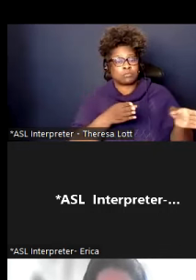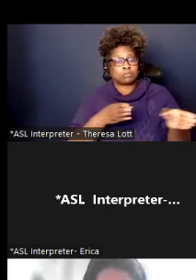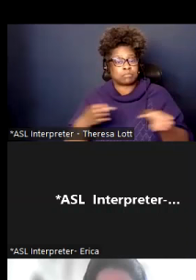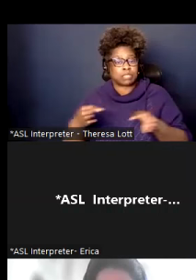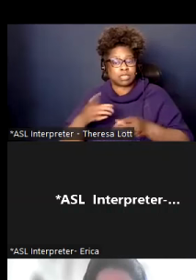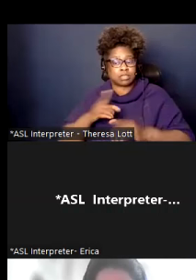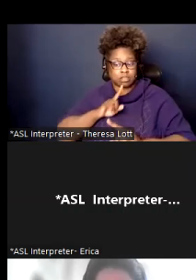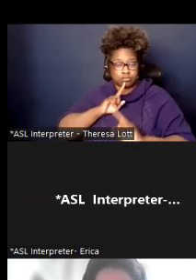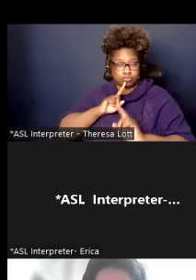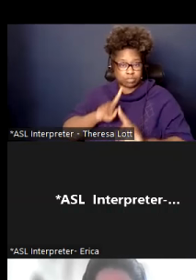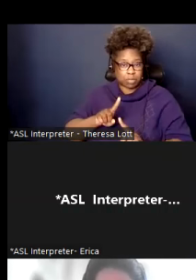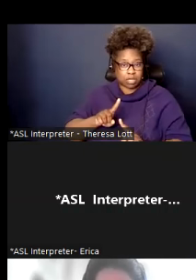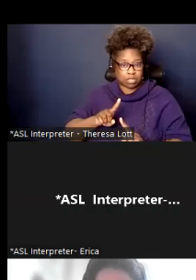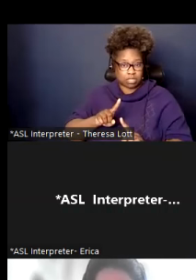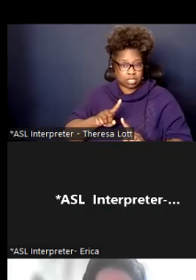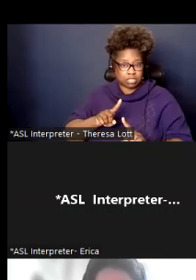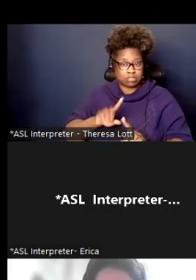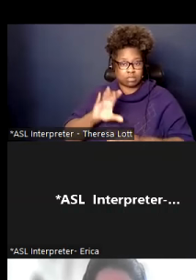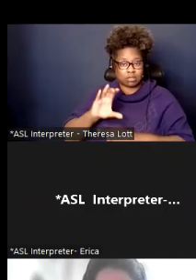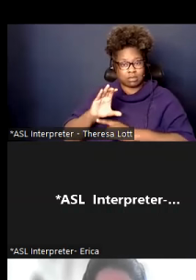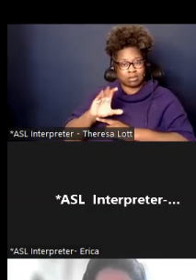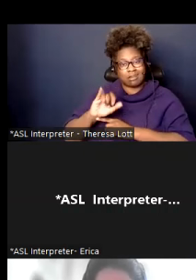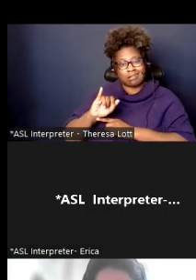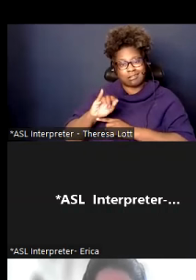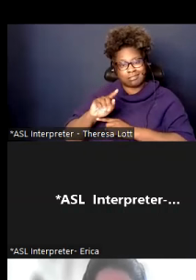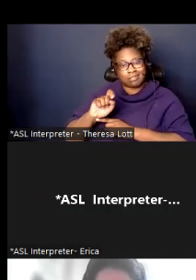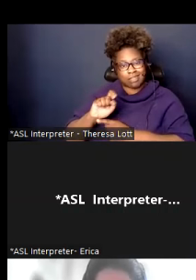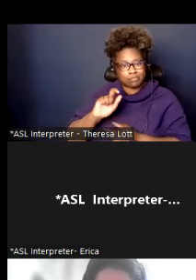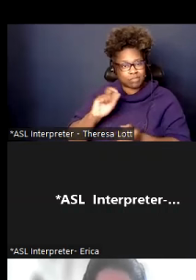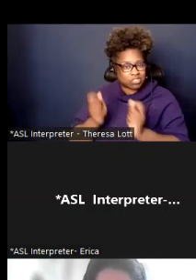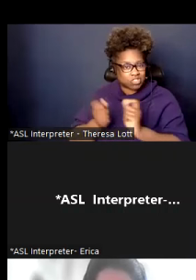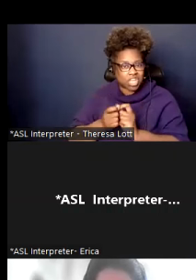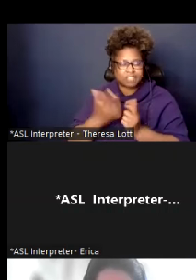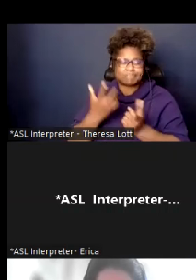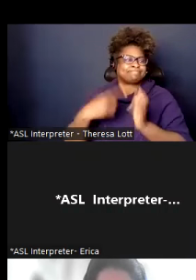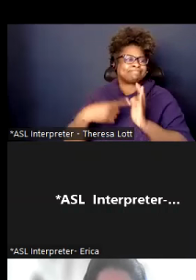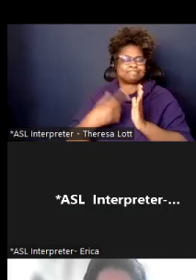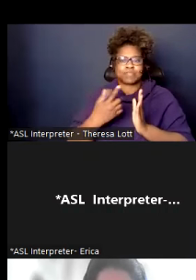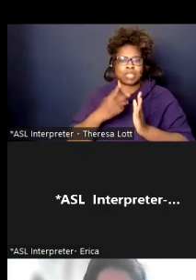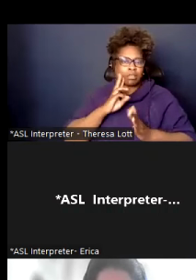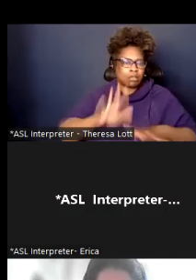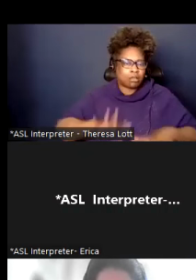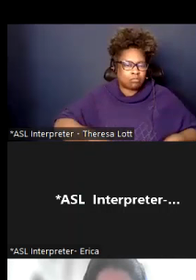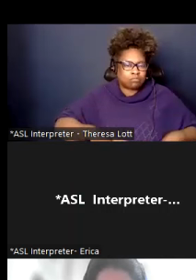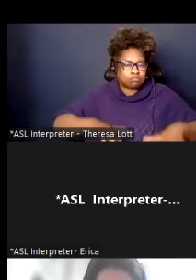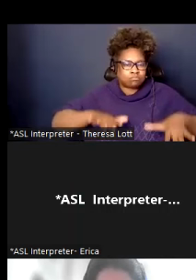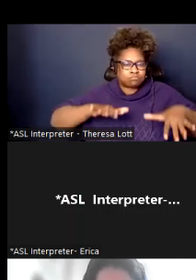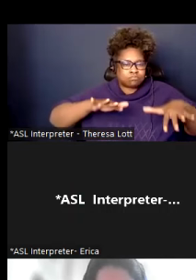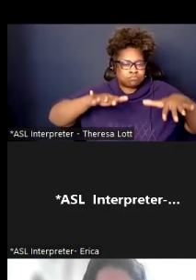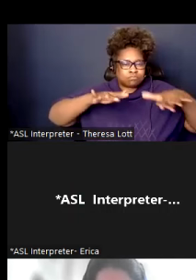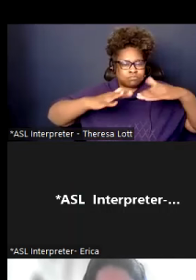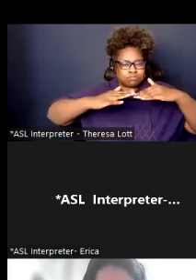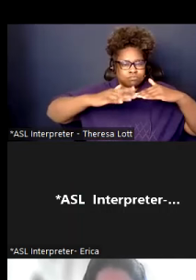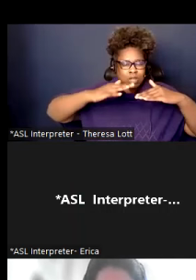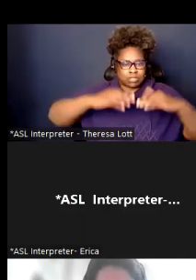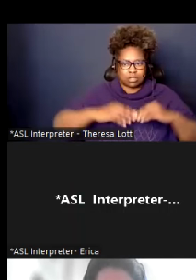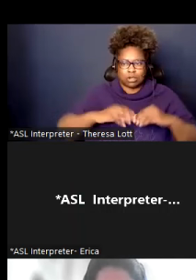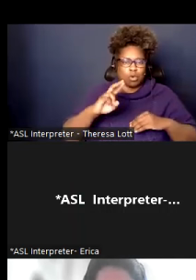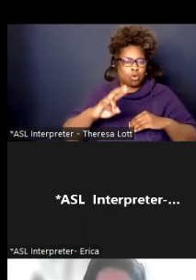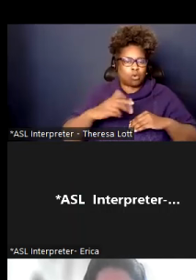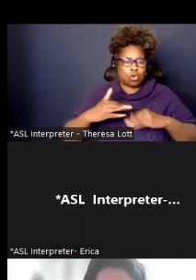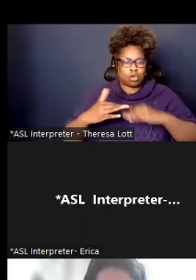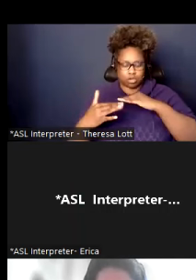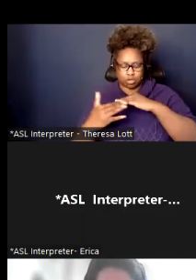the impacts of climate change, right? Whether that's sea level rise or kind of other coastal flooding or the